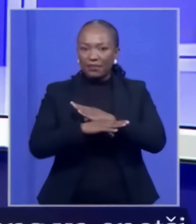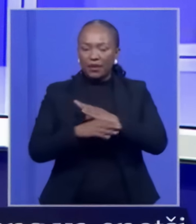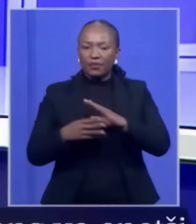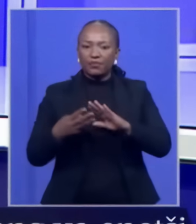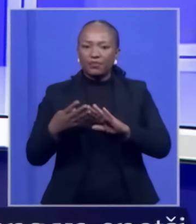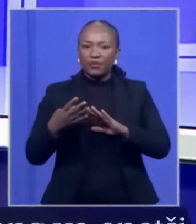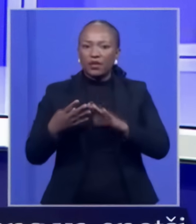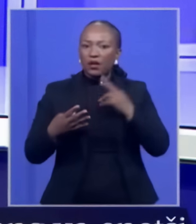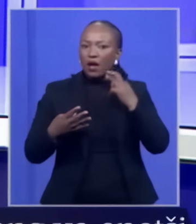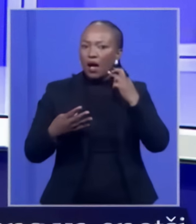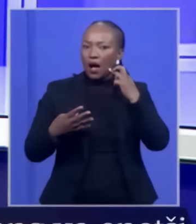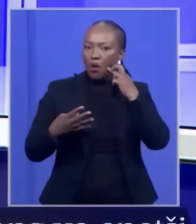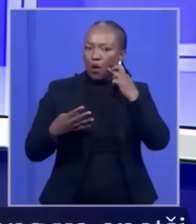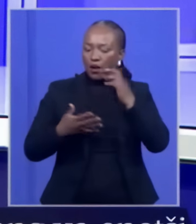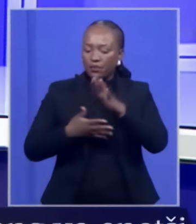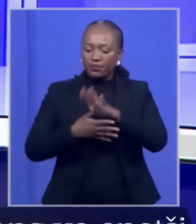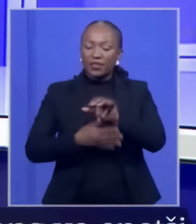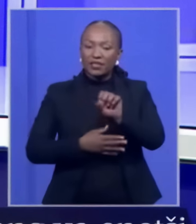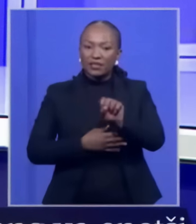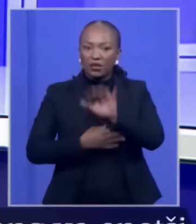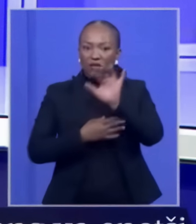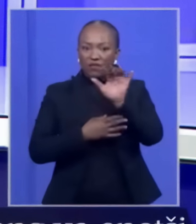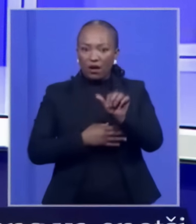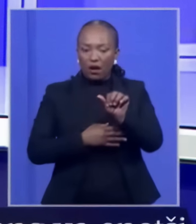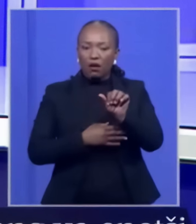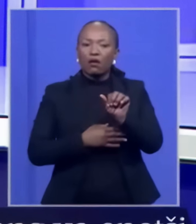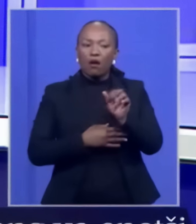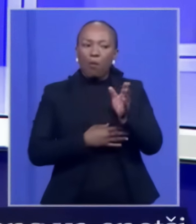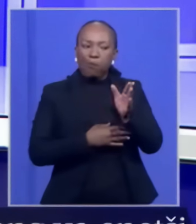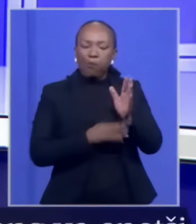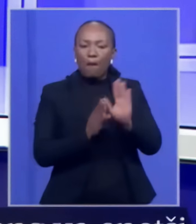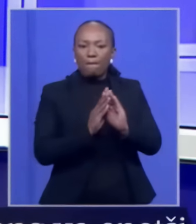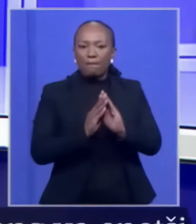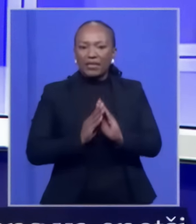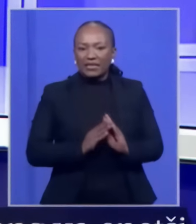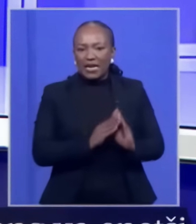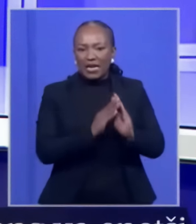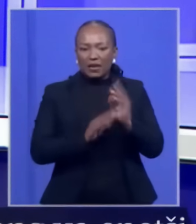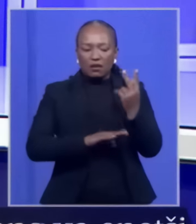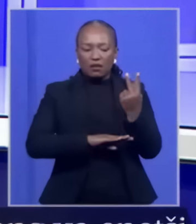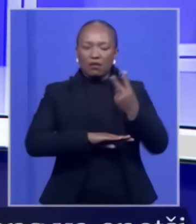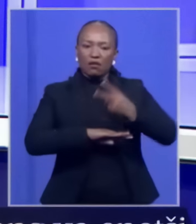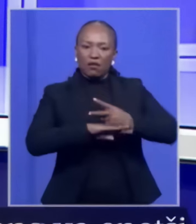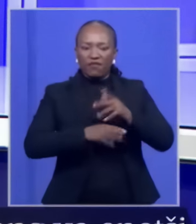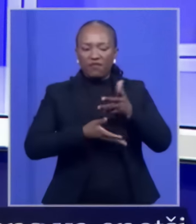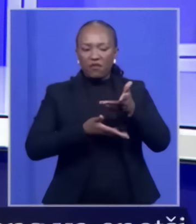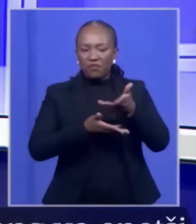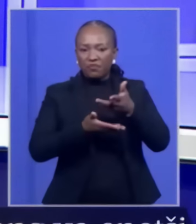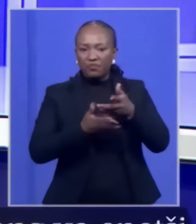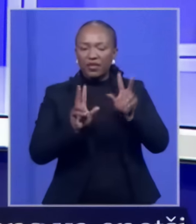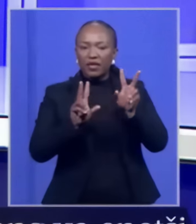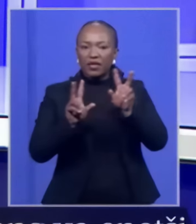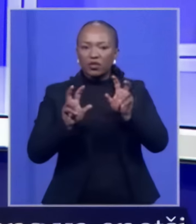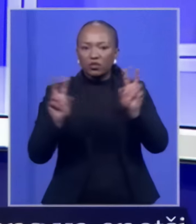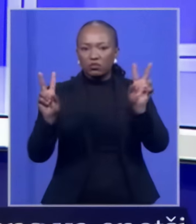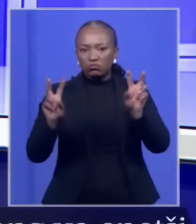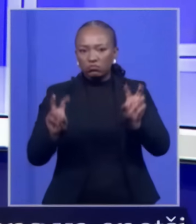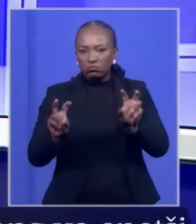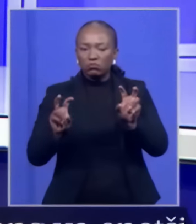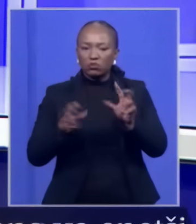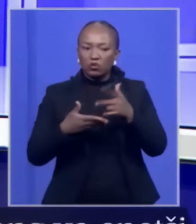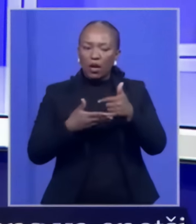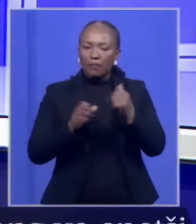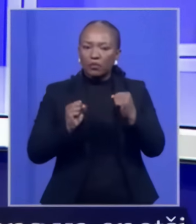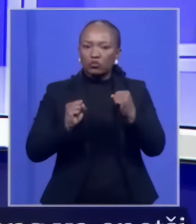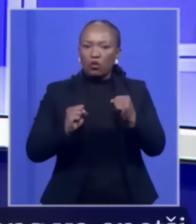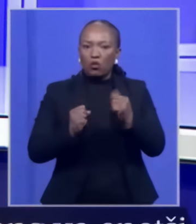Angola le Afrika Borwa ba kopane matšatšing a mabedi go adimišana dikgopolo mabapi le dikakanyo go lebeletšwe methopo ya energy go matlafatša ikonomi le